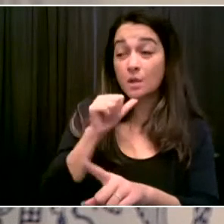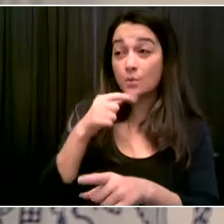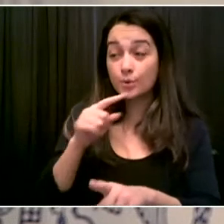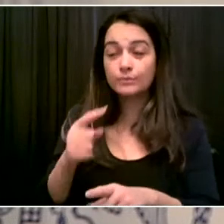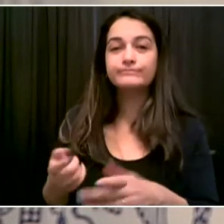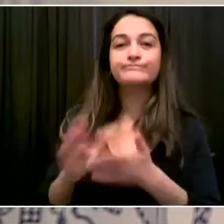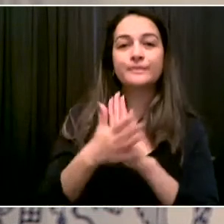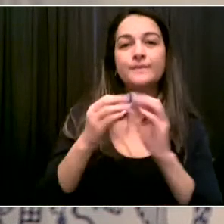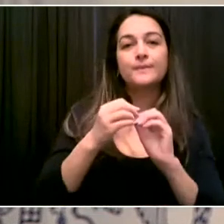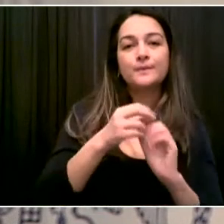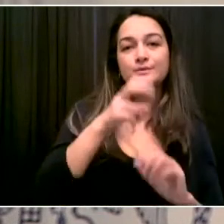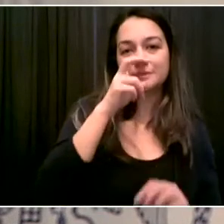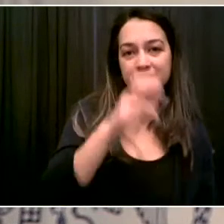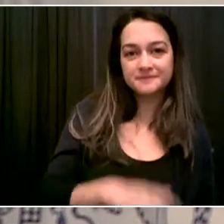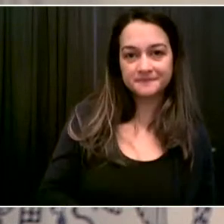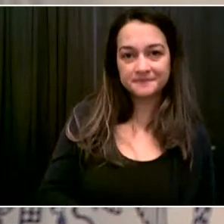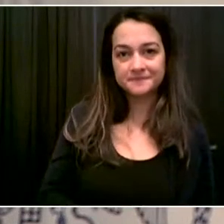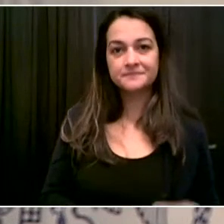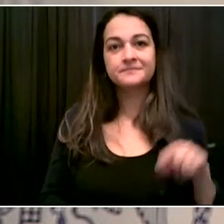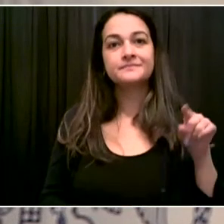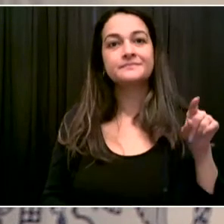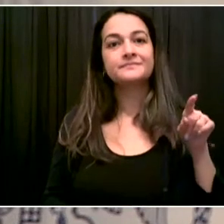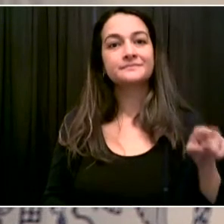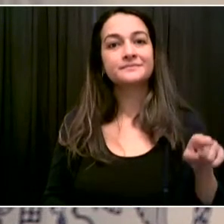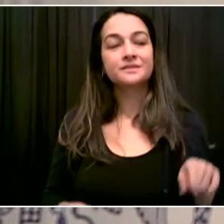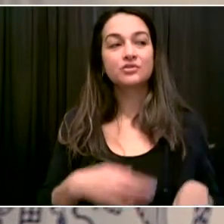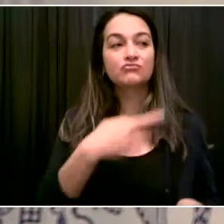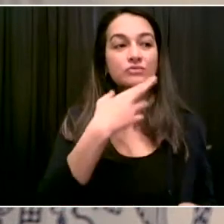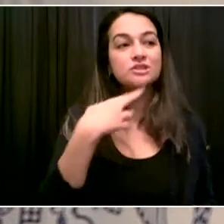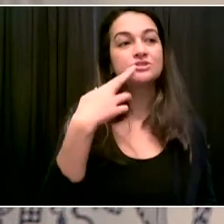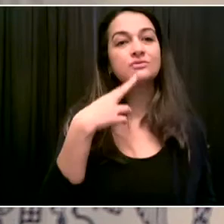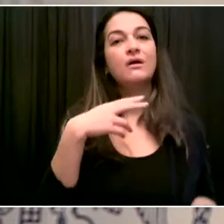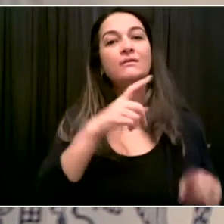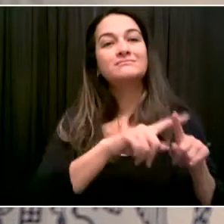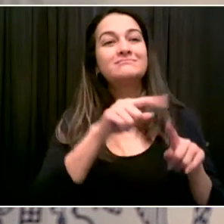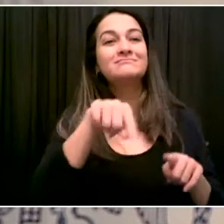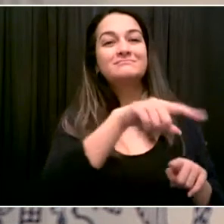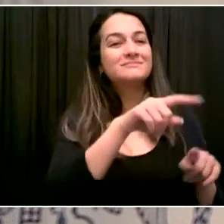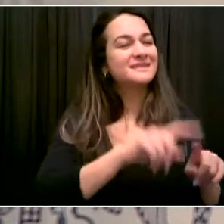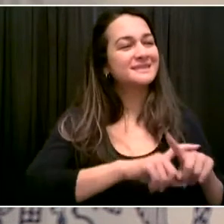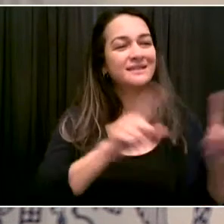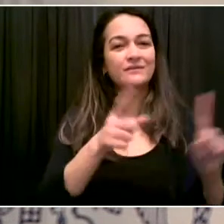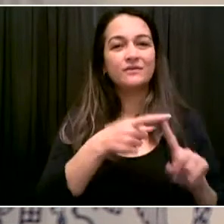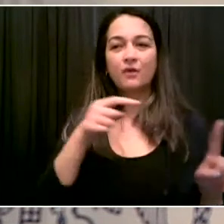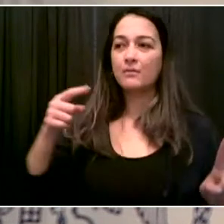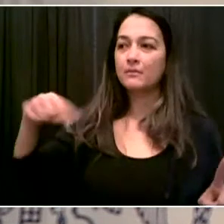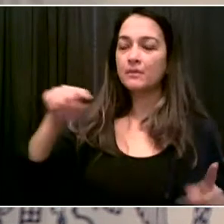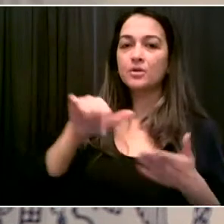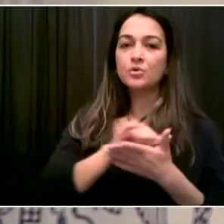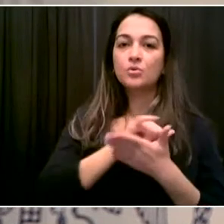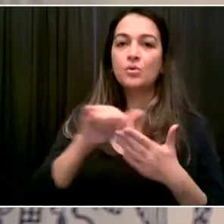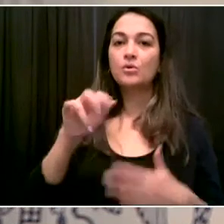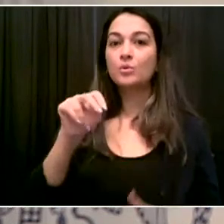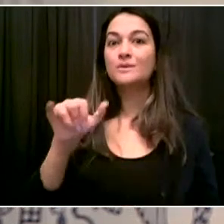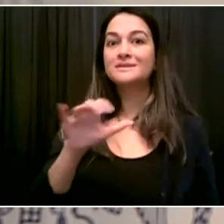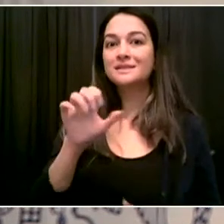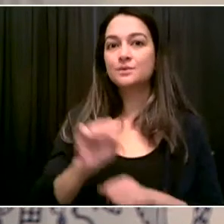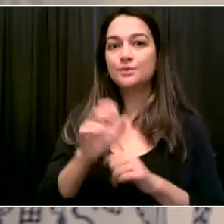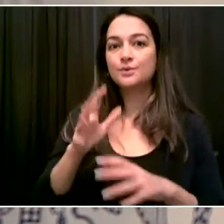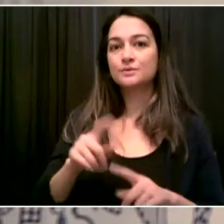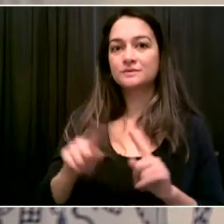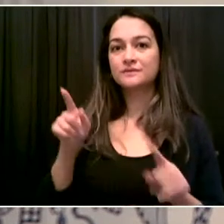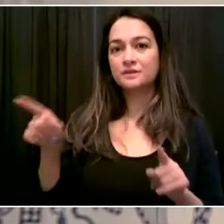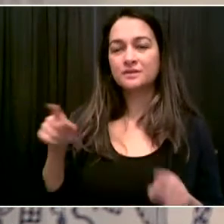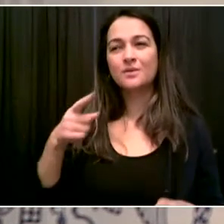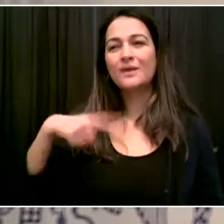going to look at any and all options and make decisions over the next few weeks of what's going to help us get more and more people vaccinated. Go ahead,